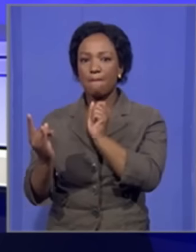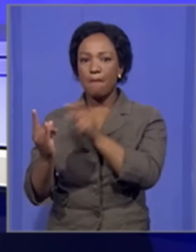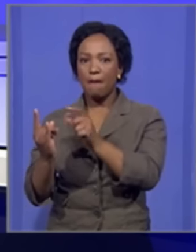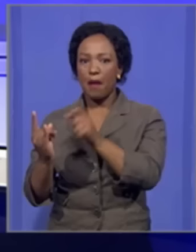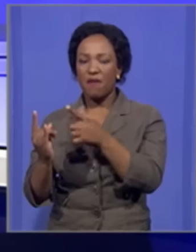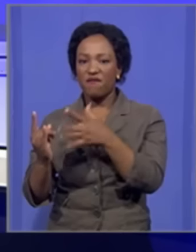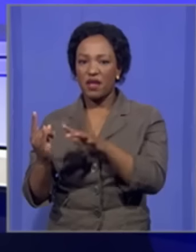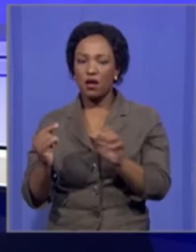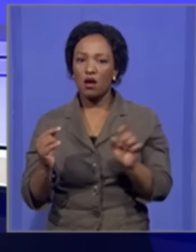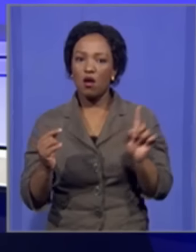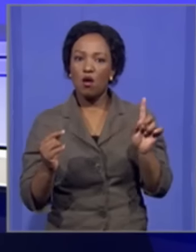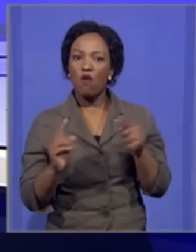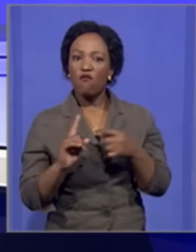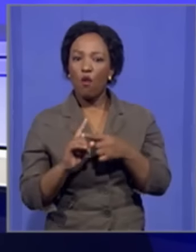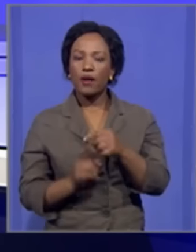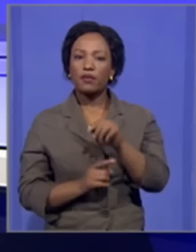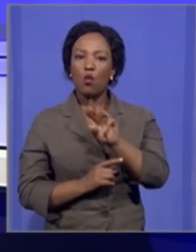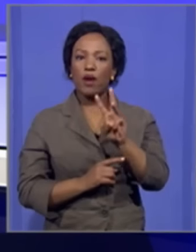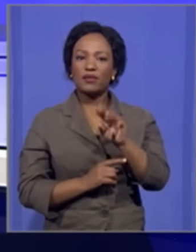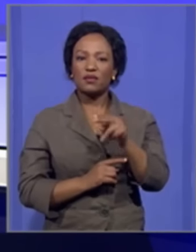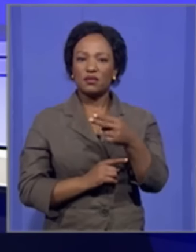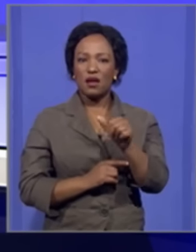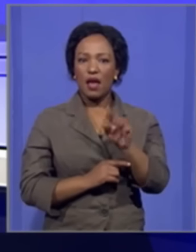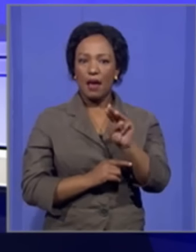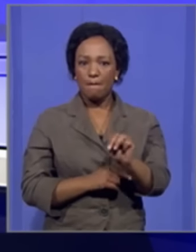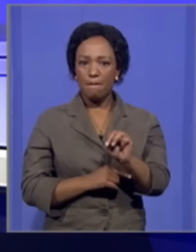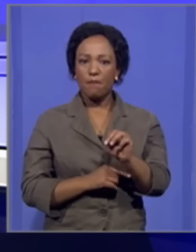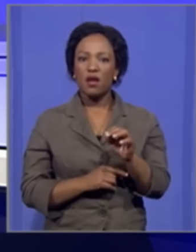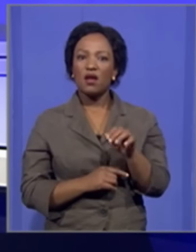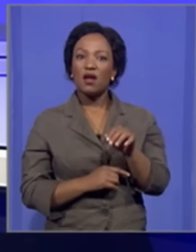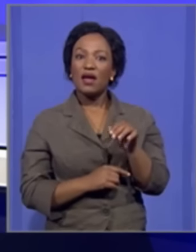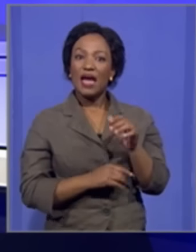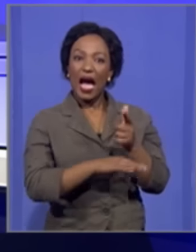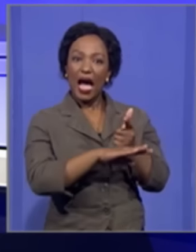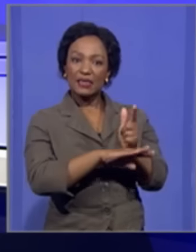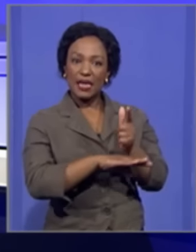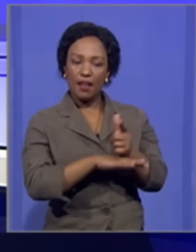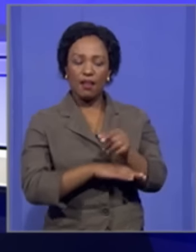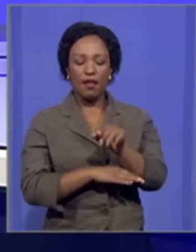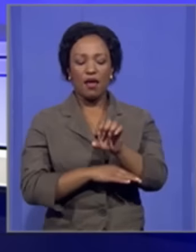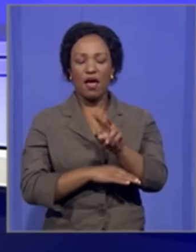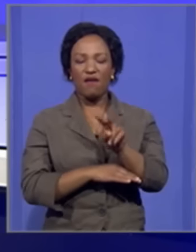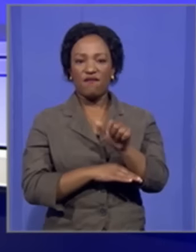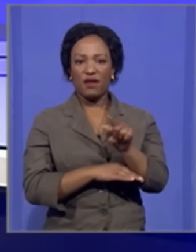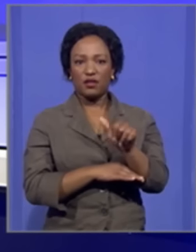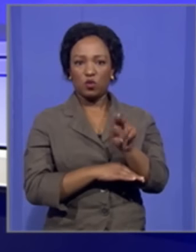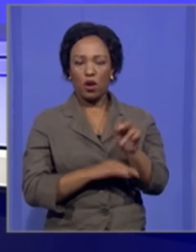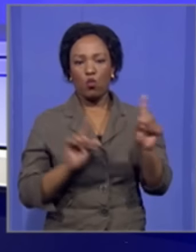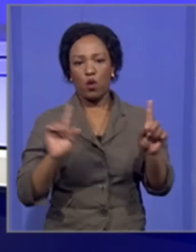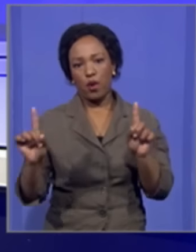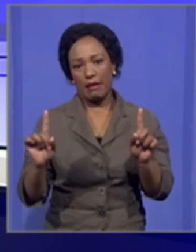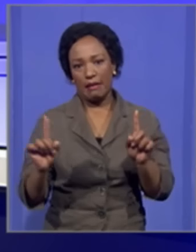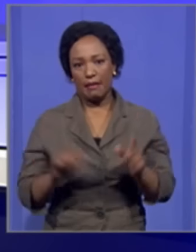kgahlanong le baeng West Ham mola e le etee go etee magareng ga Arsenal le baeng Everton.